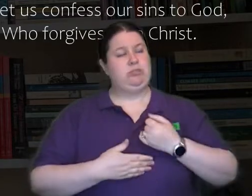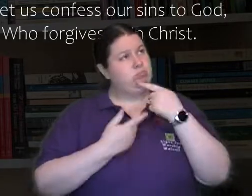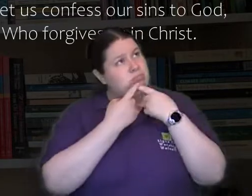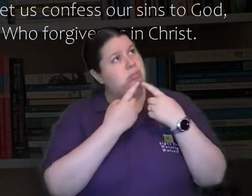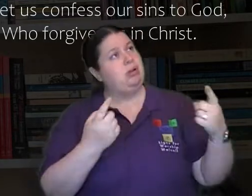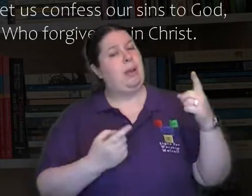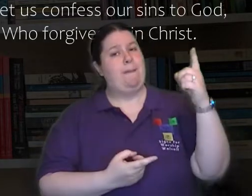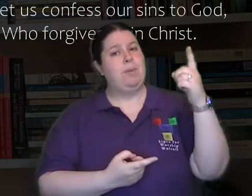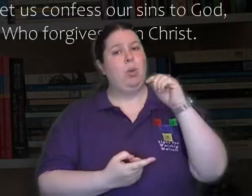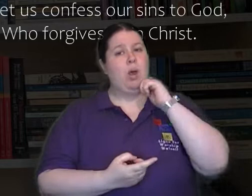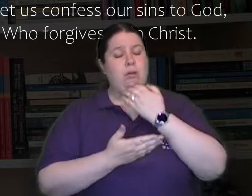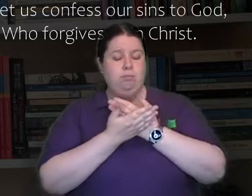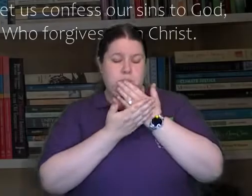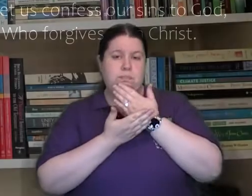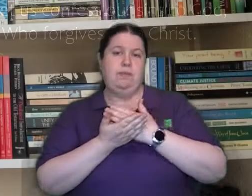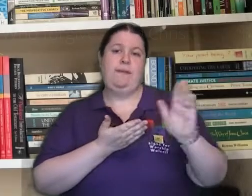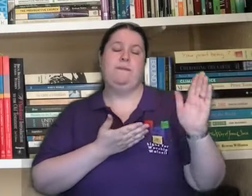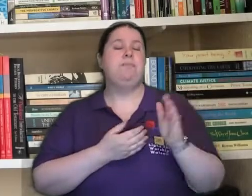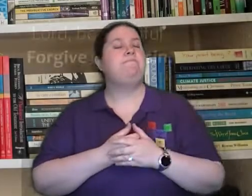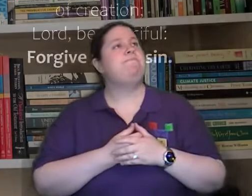God, who forgives us in Christ.